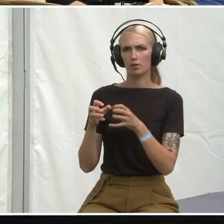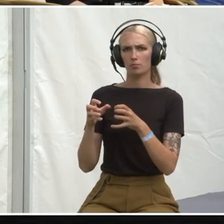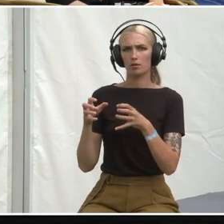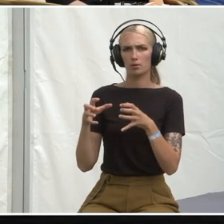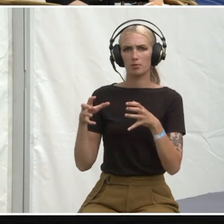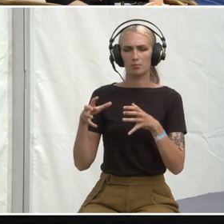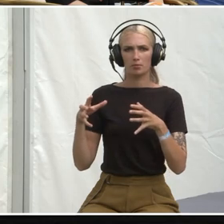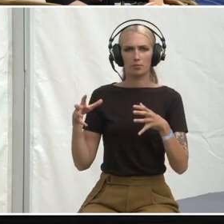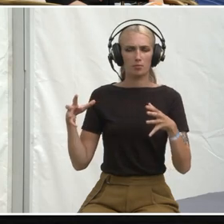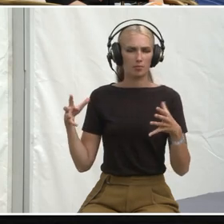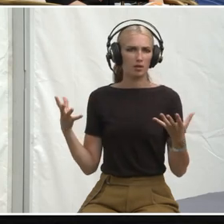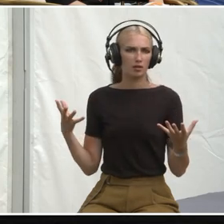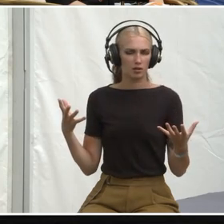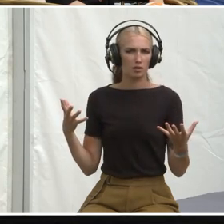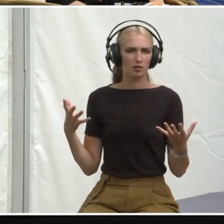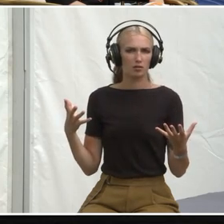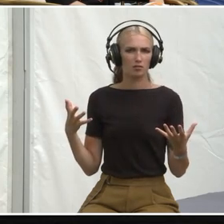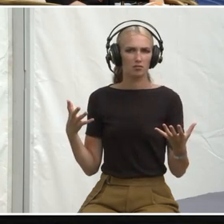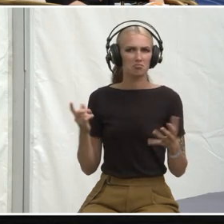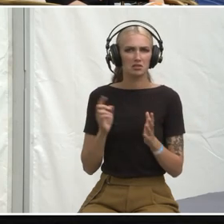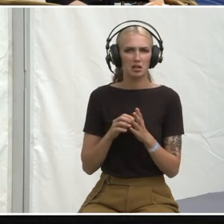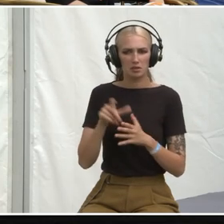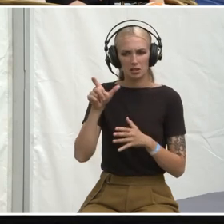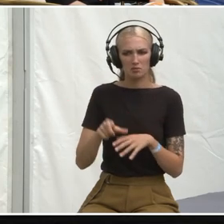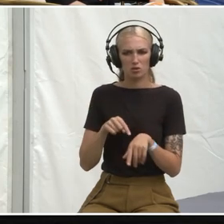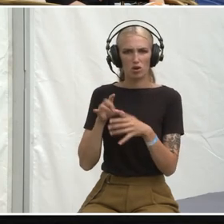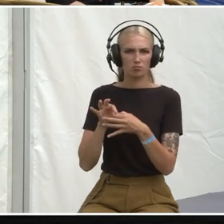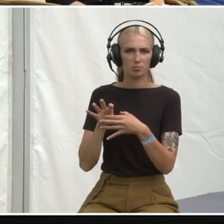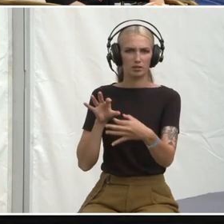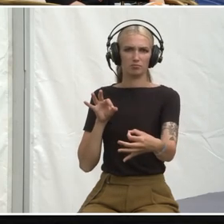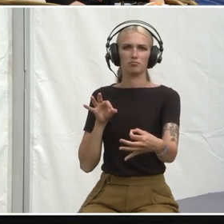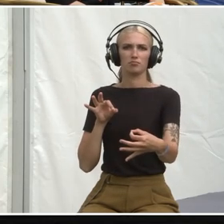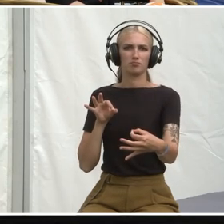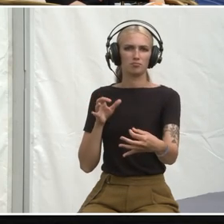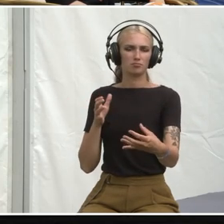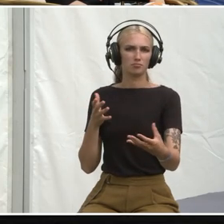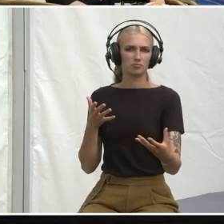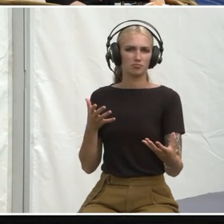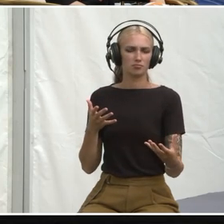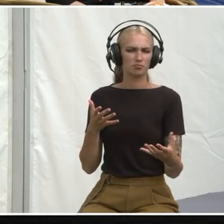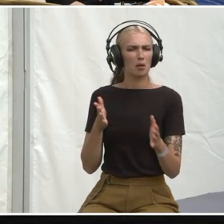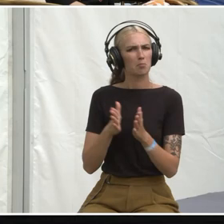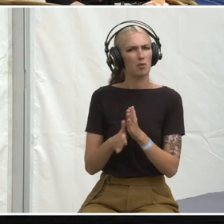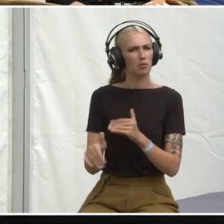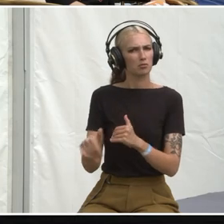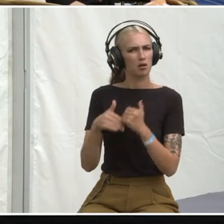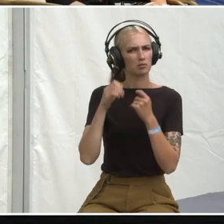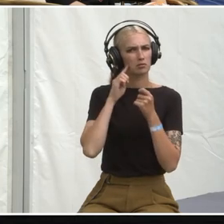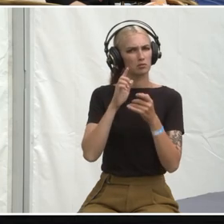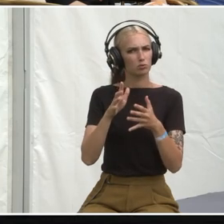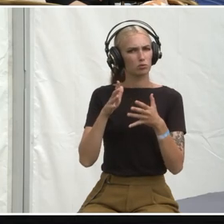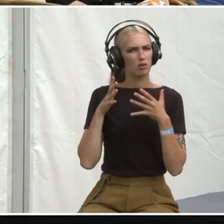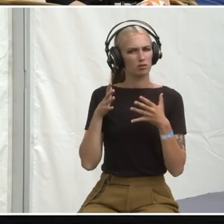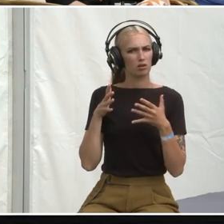emerging, i.e. people feeling disconnected. Help me try and help me understand